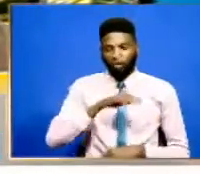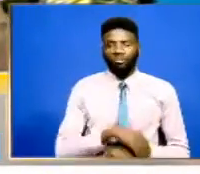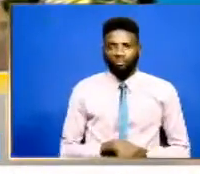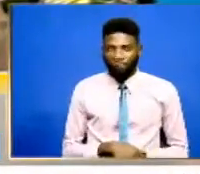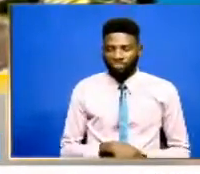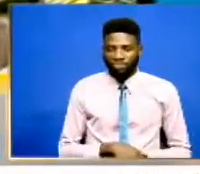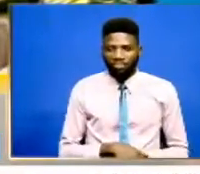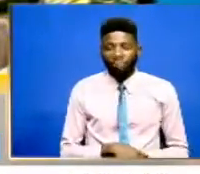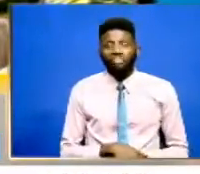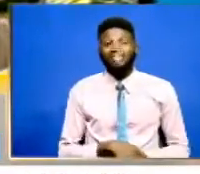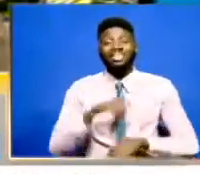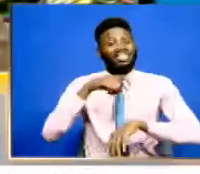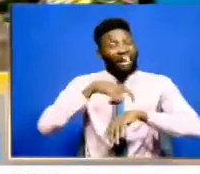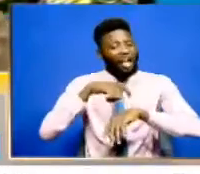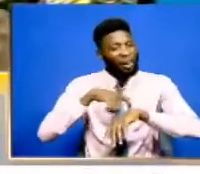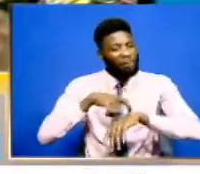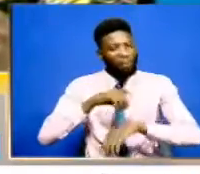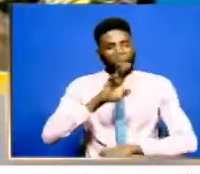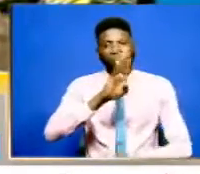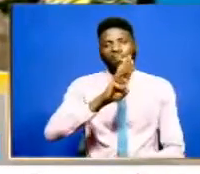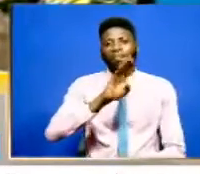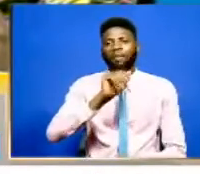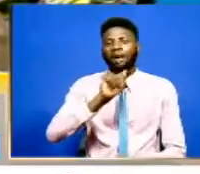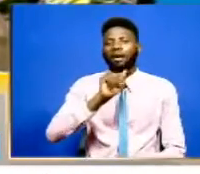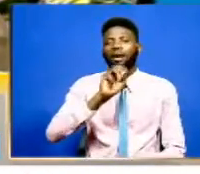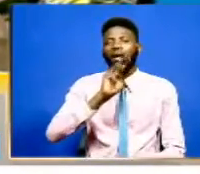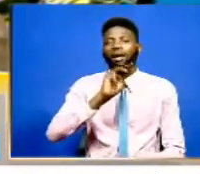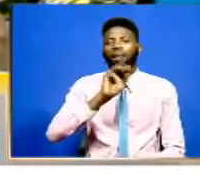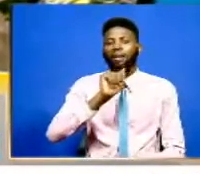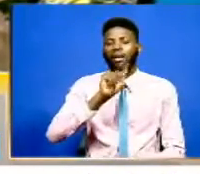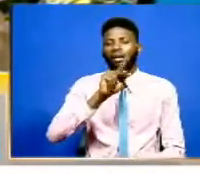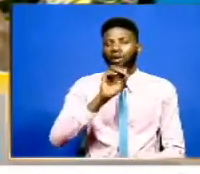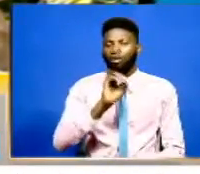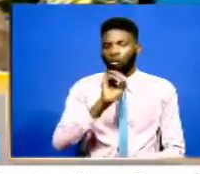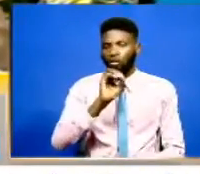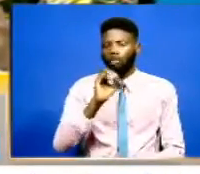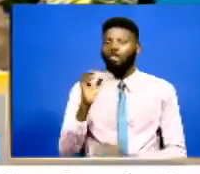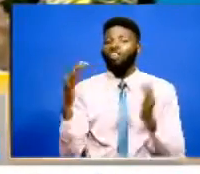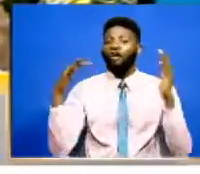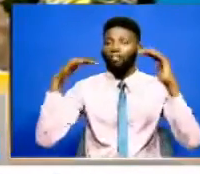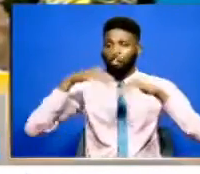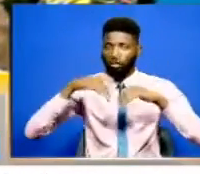During the Bamako convention, there were some of the things that